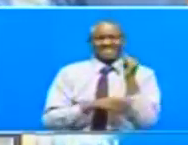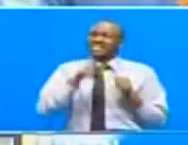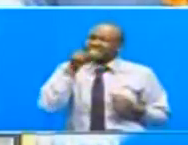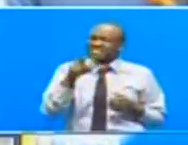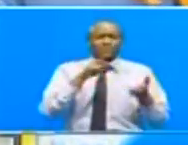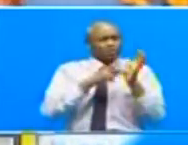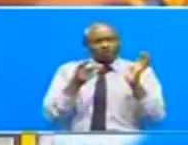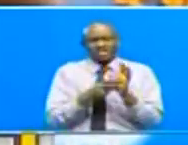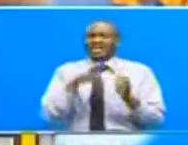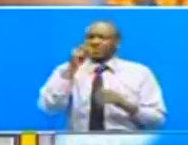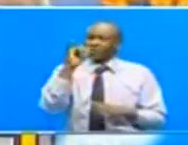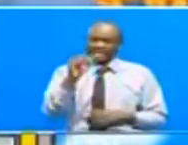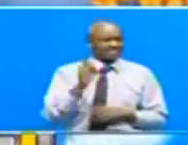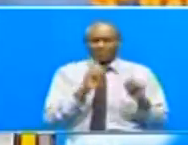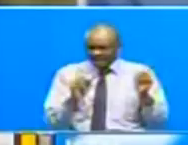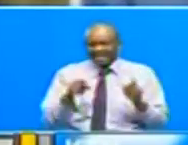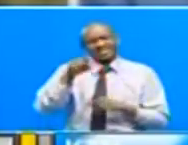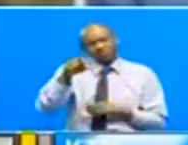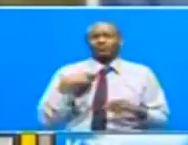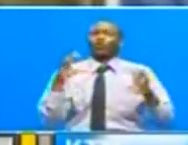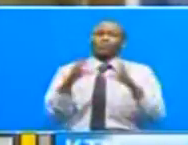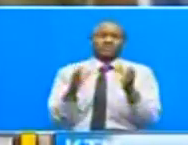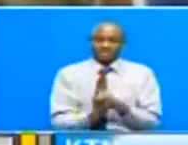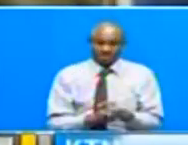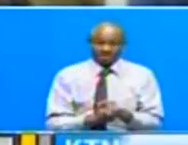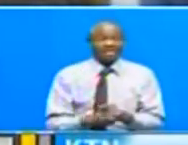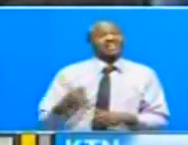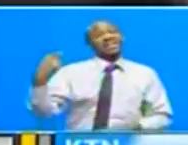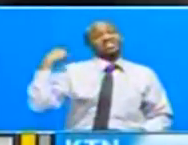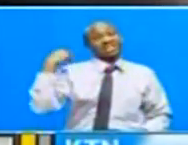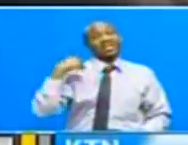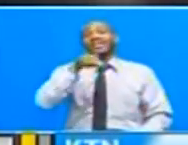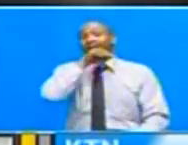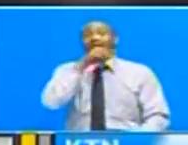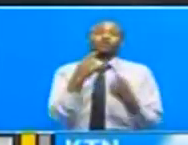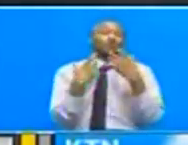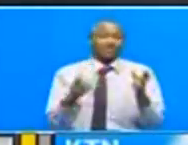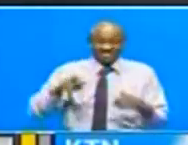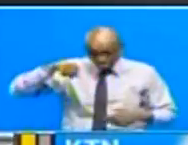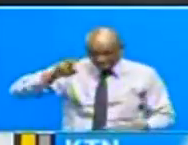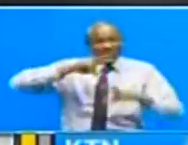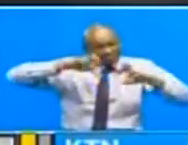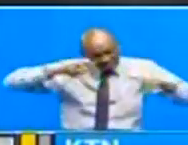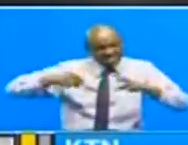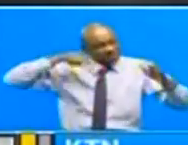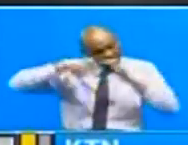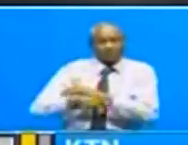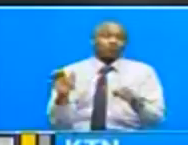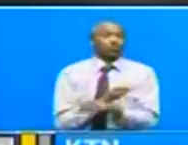si NYS peke yake, ni ya community in jumla. Kiona Raila ameongea, amefanya uchunguzi ya